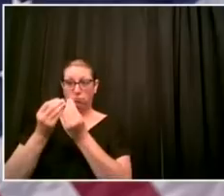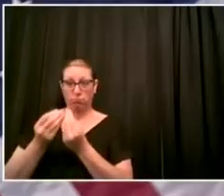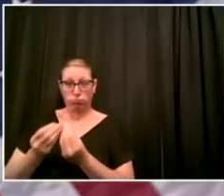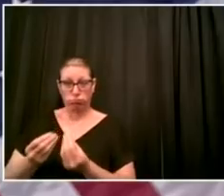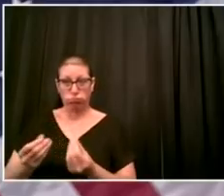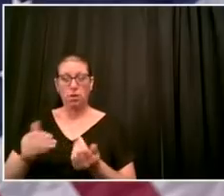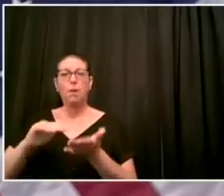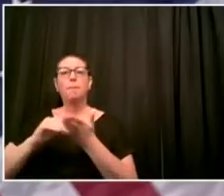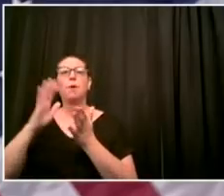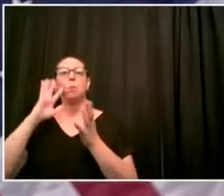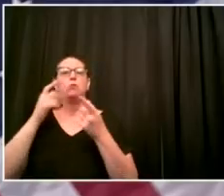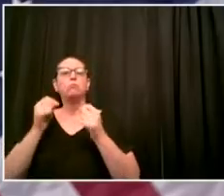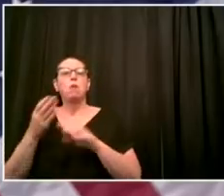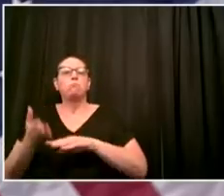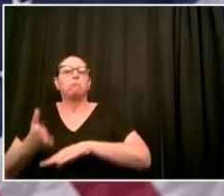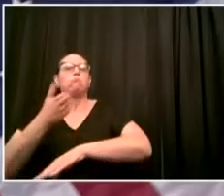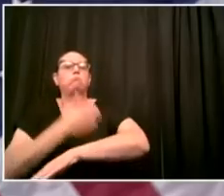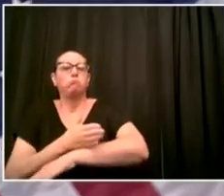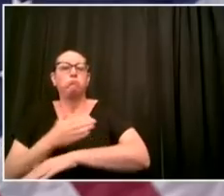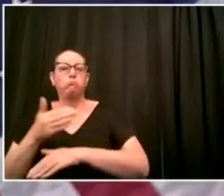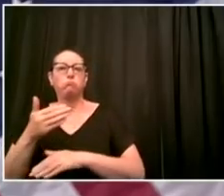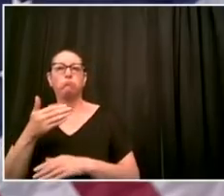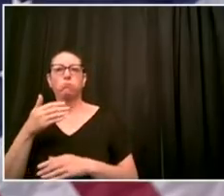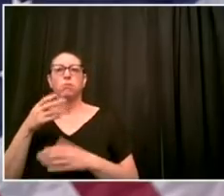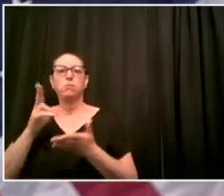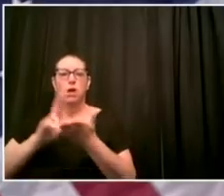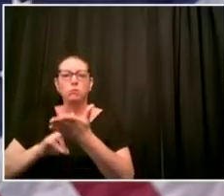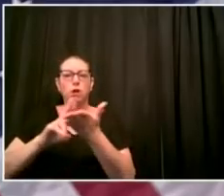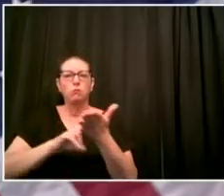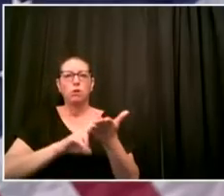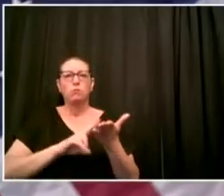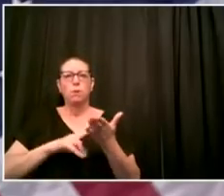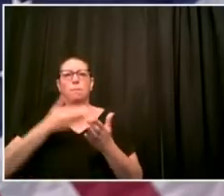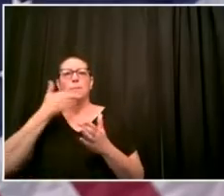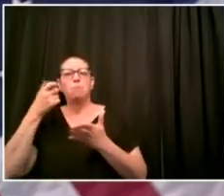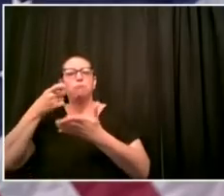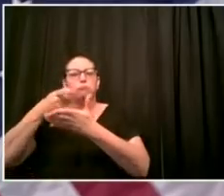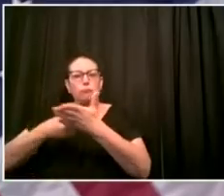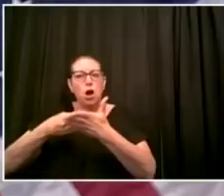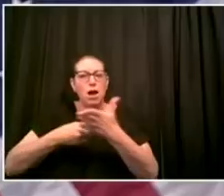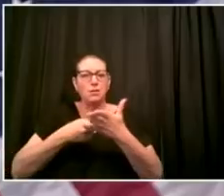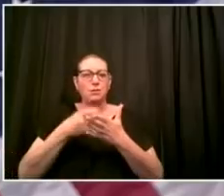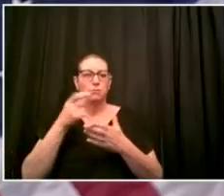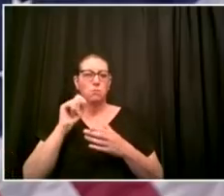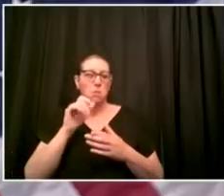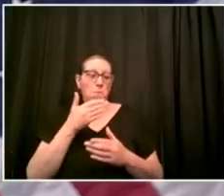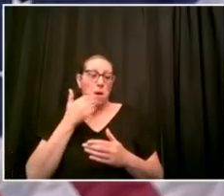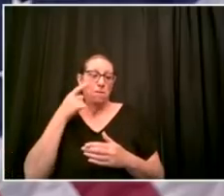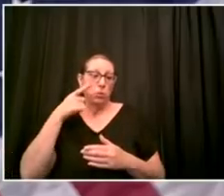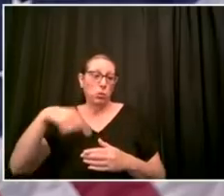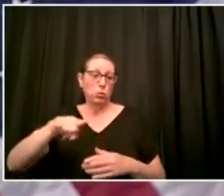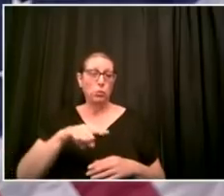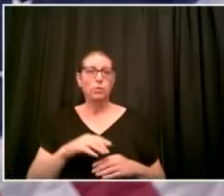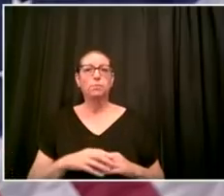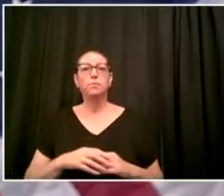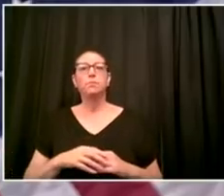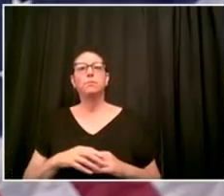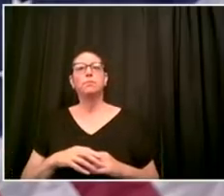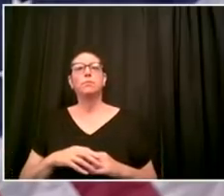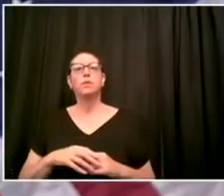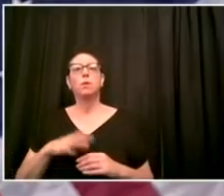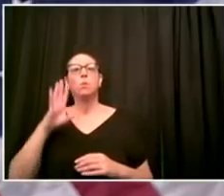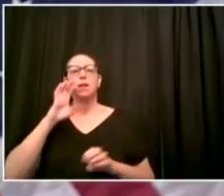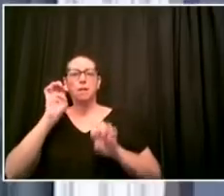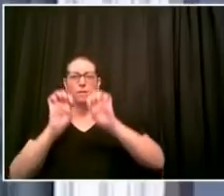need and the taxpayer is respected in the process. So we'll keep looking at each and every contract as we go along. But Ted, do you want to speak to that one